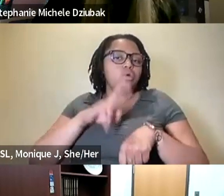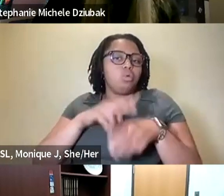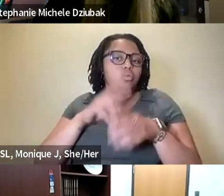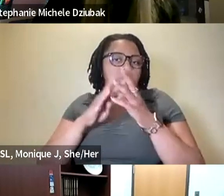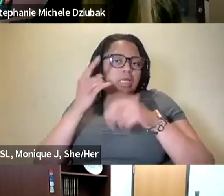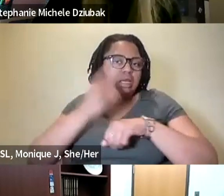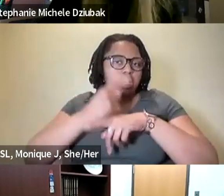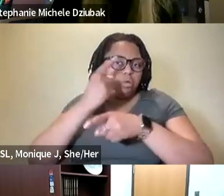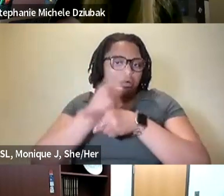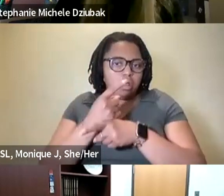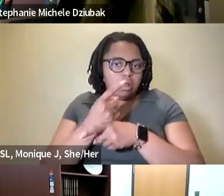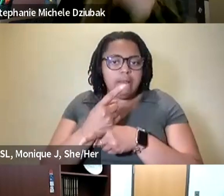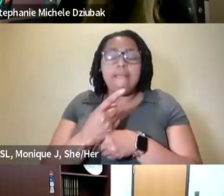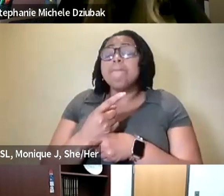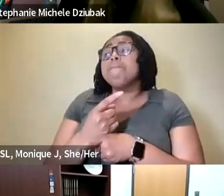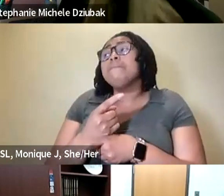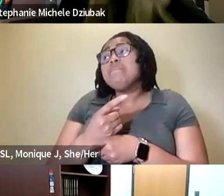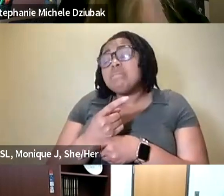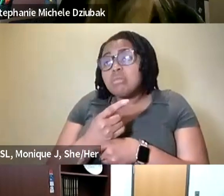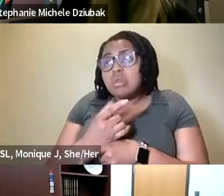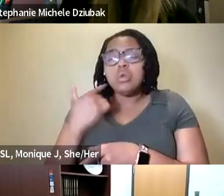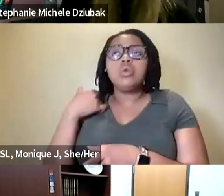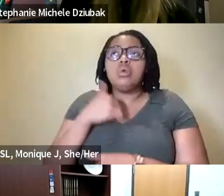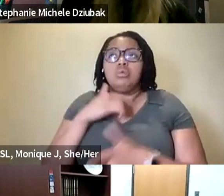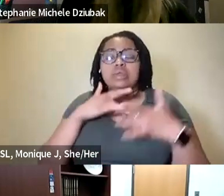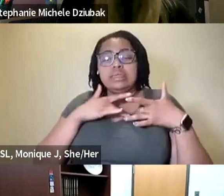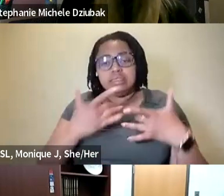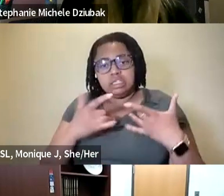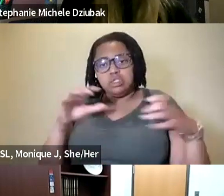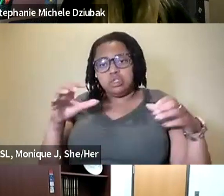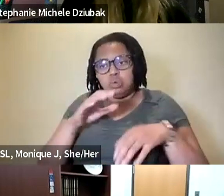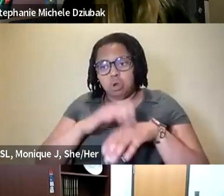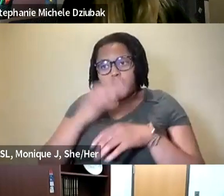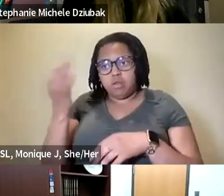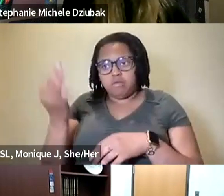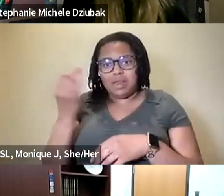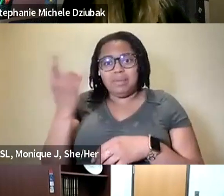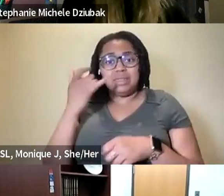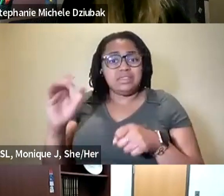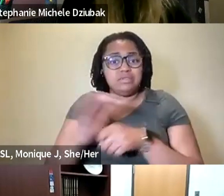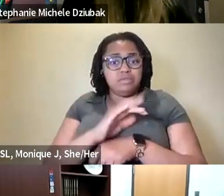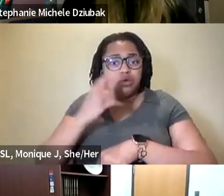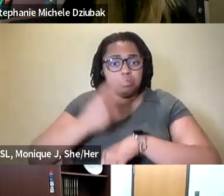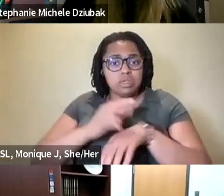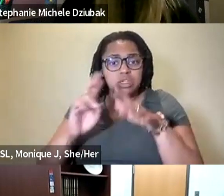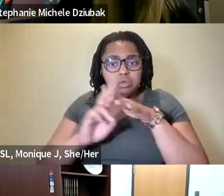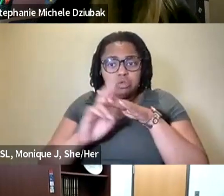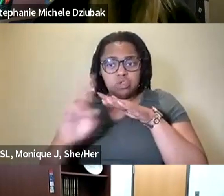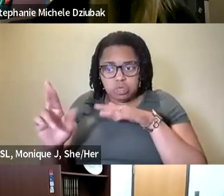correct? We typically do it on a Friday since it is a full day retreat.